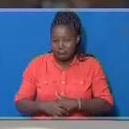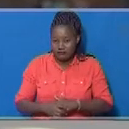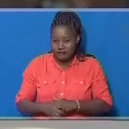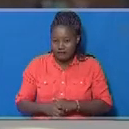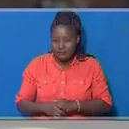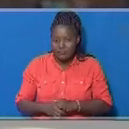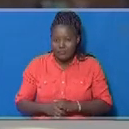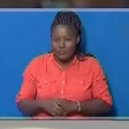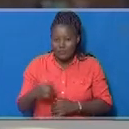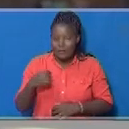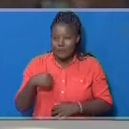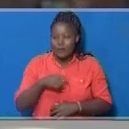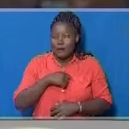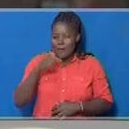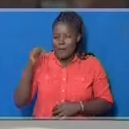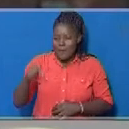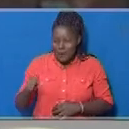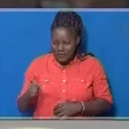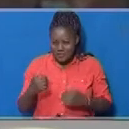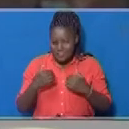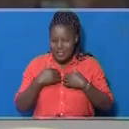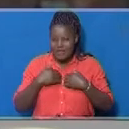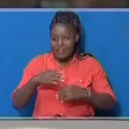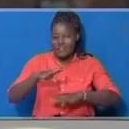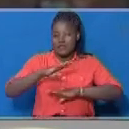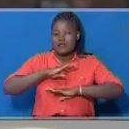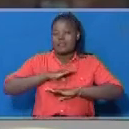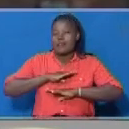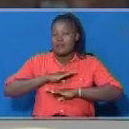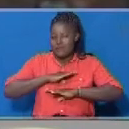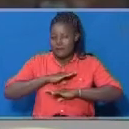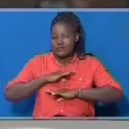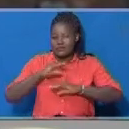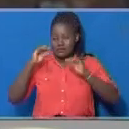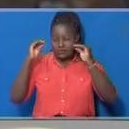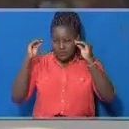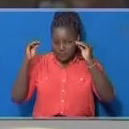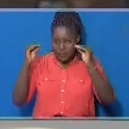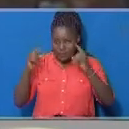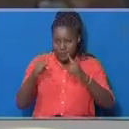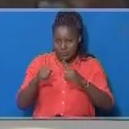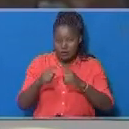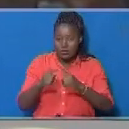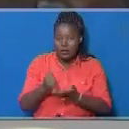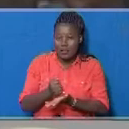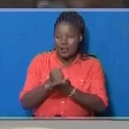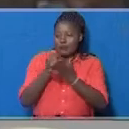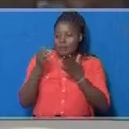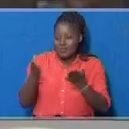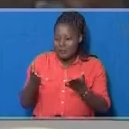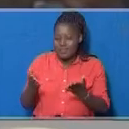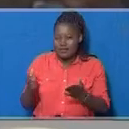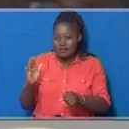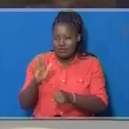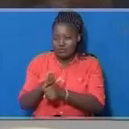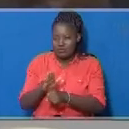Lazima tuwe na walimu wa kutosha to control that huge population. In fact, those are 5 schools